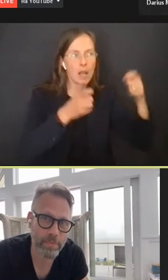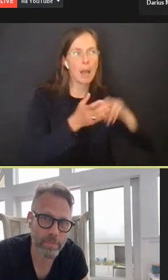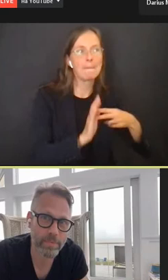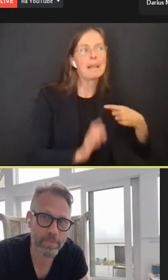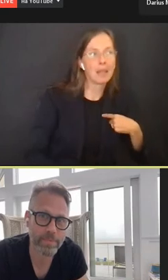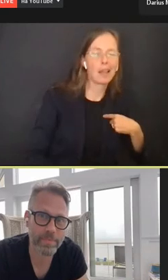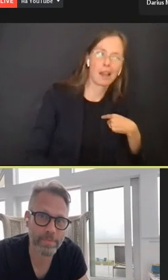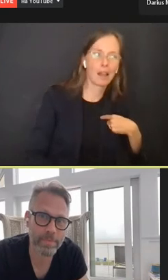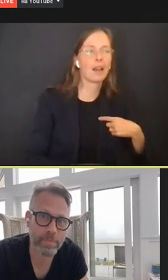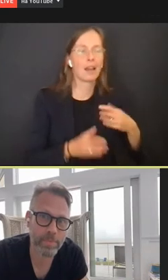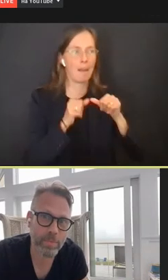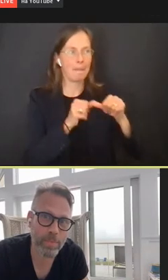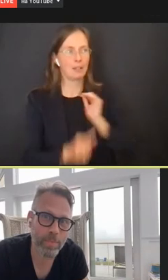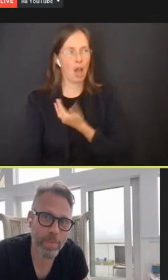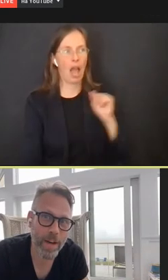Correct.